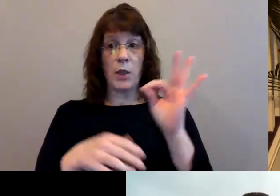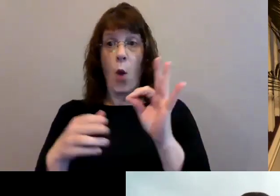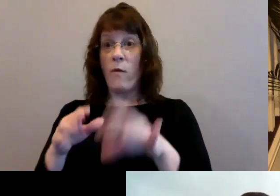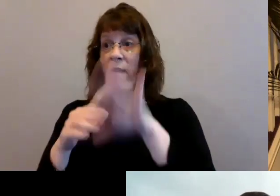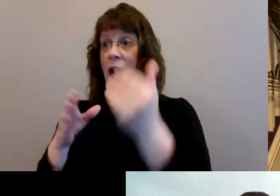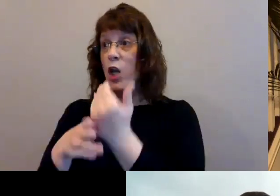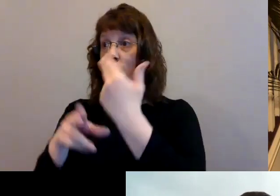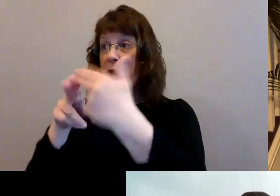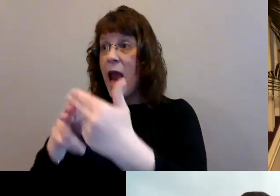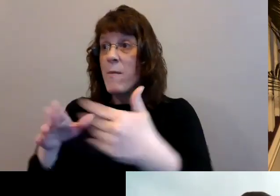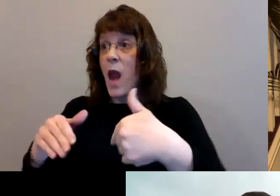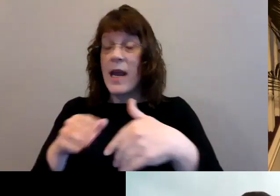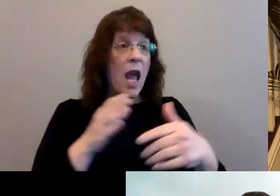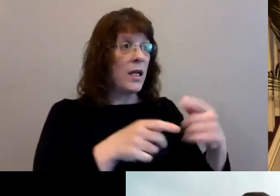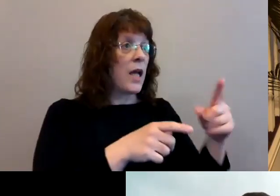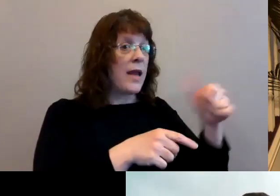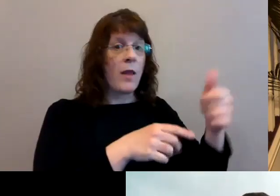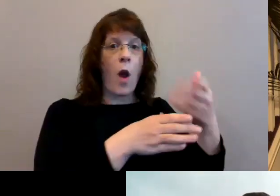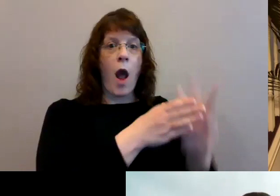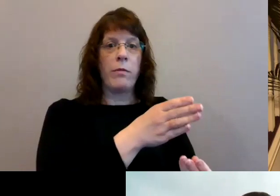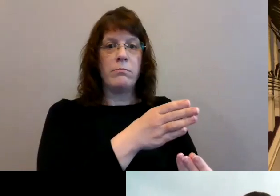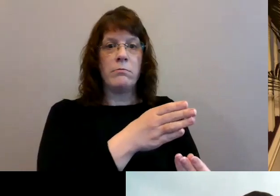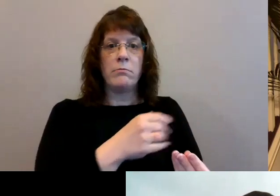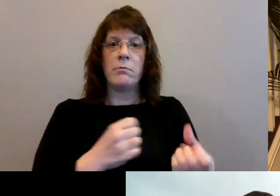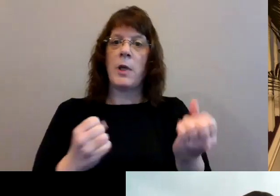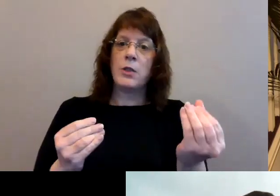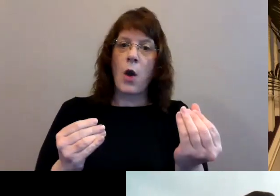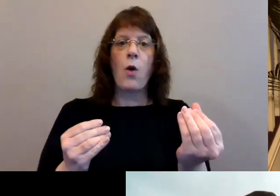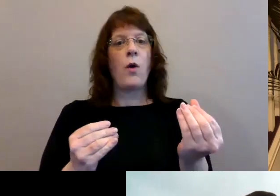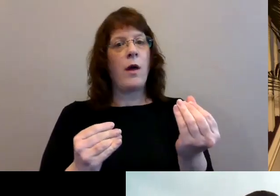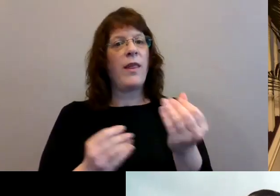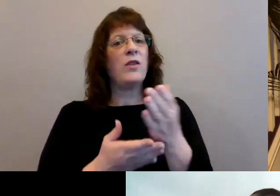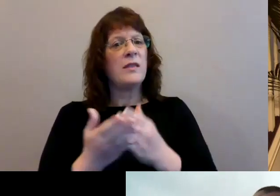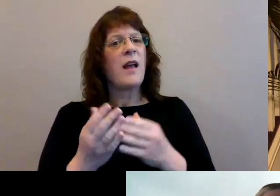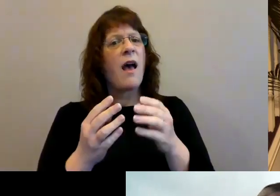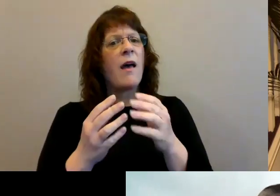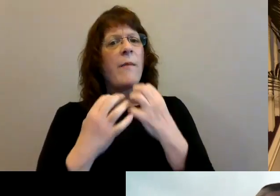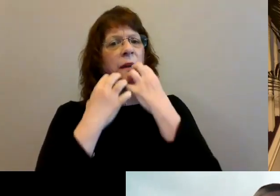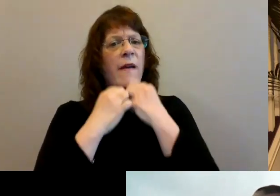think there's some value, not just like philosophically, but also like for the